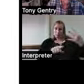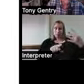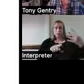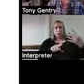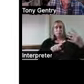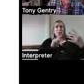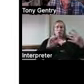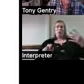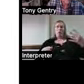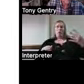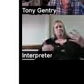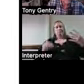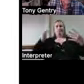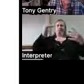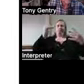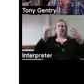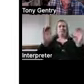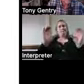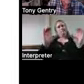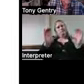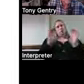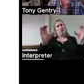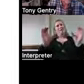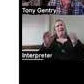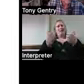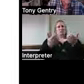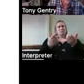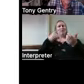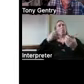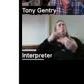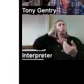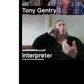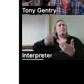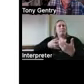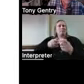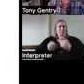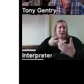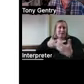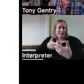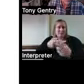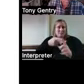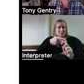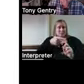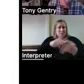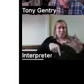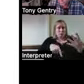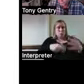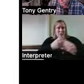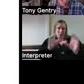one of them includes a code of ethics around providing these kinds of supports for people in their home.